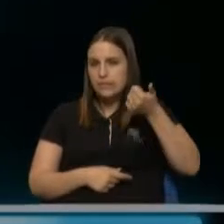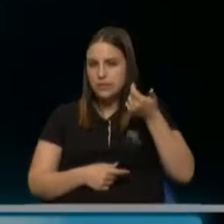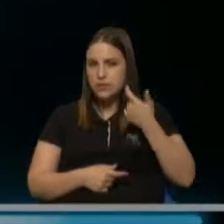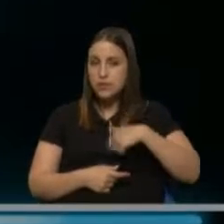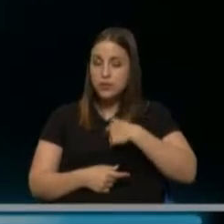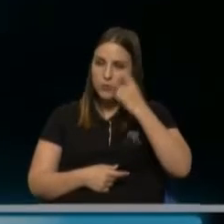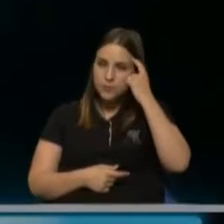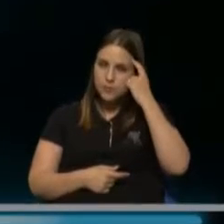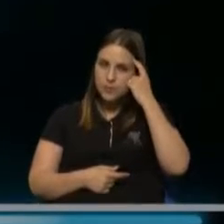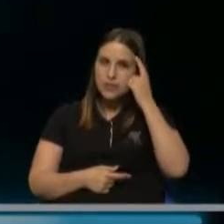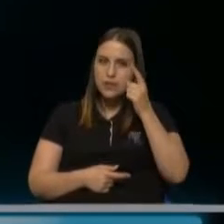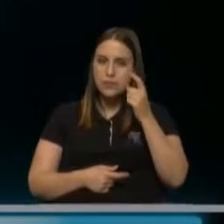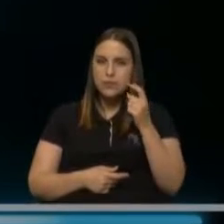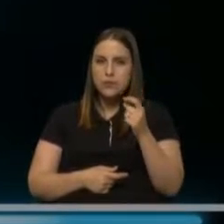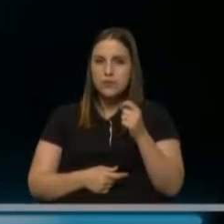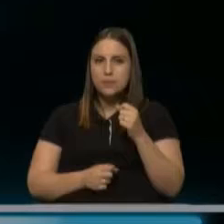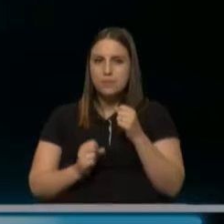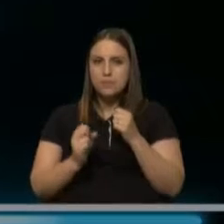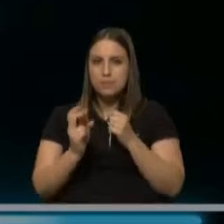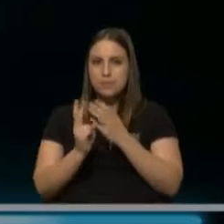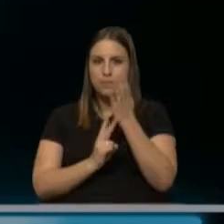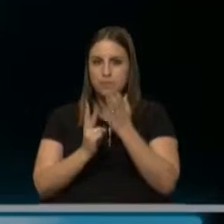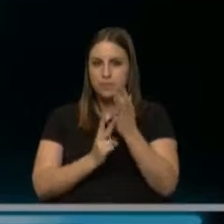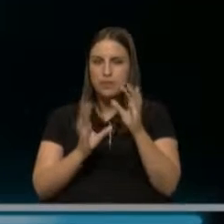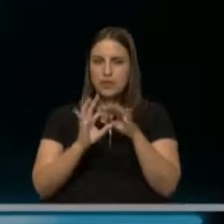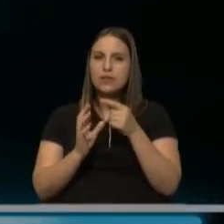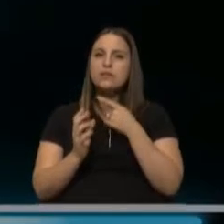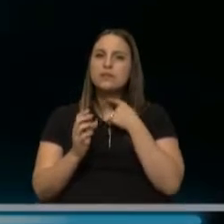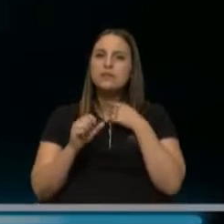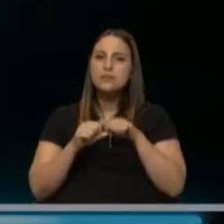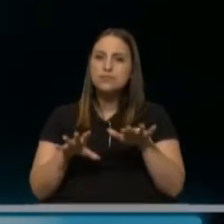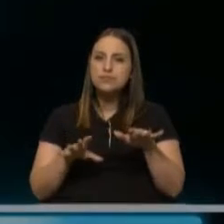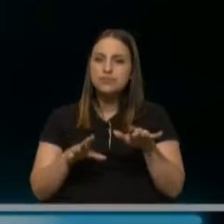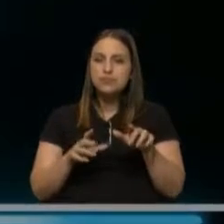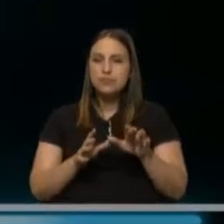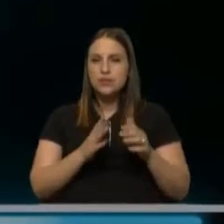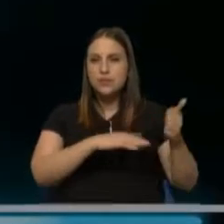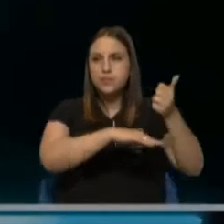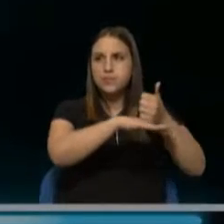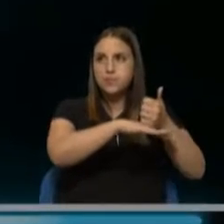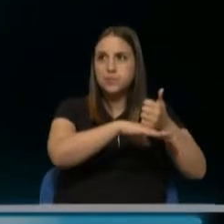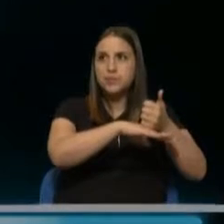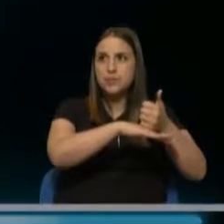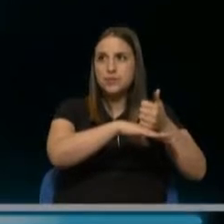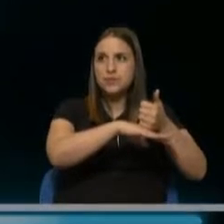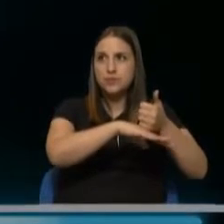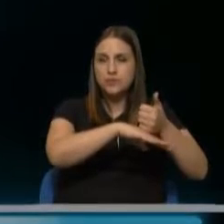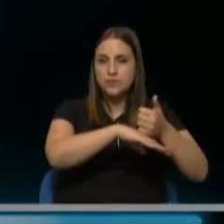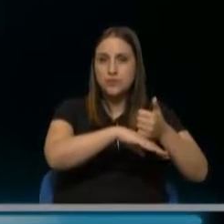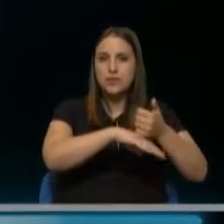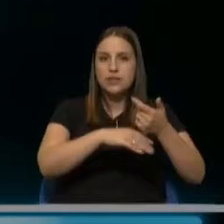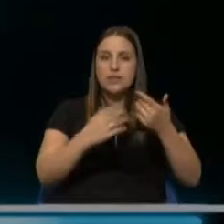think there are two drivers. One is digitalization, one is decarbonization. And these two drivers are